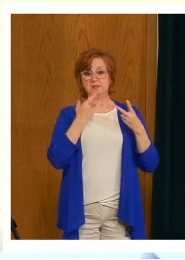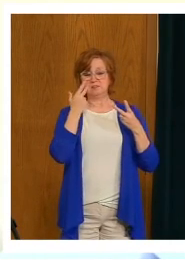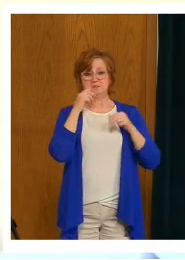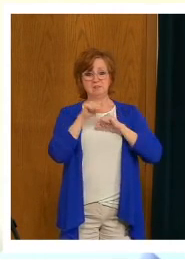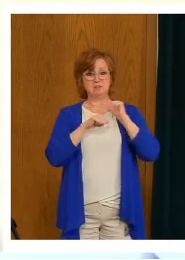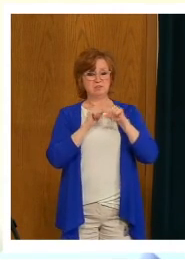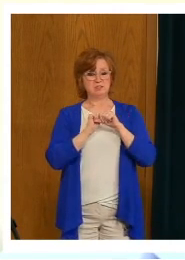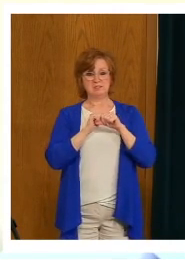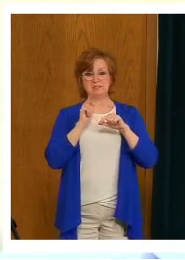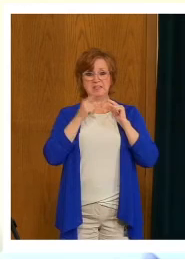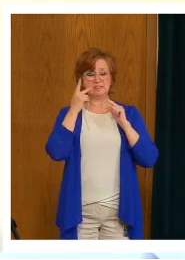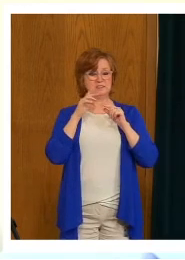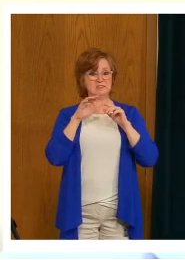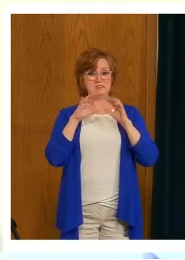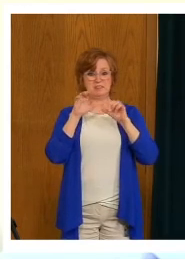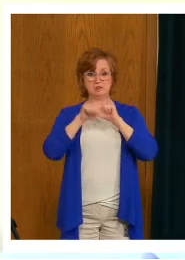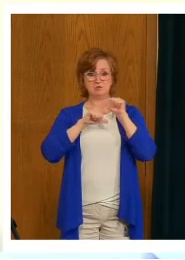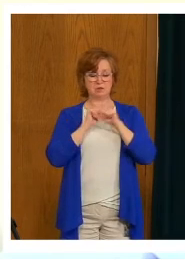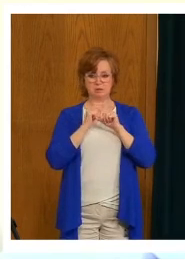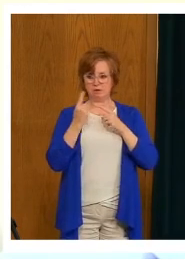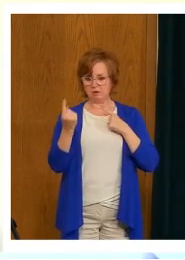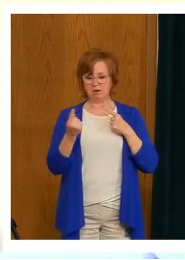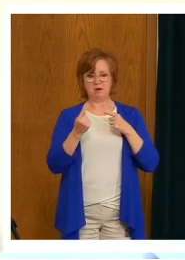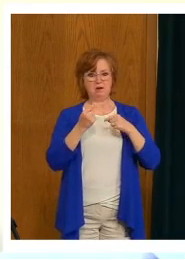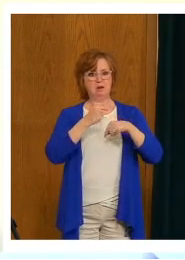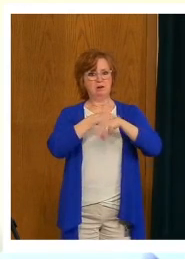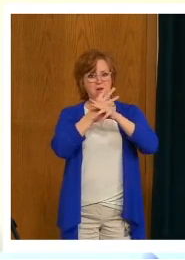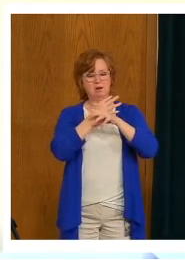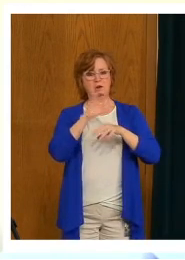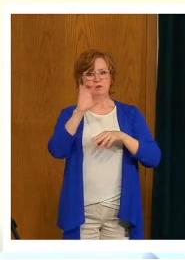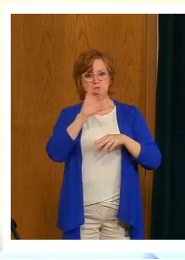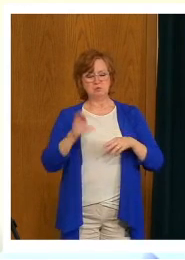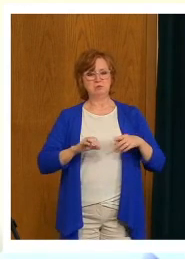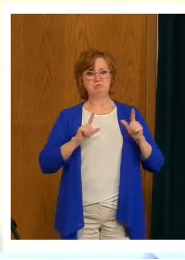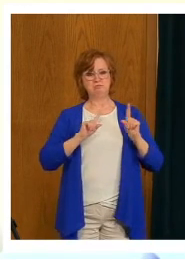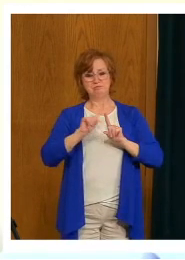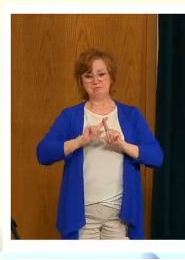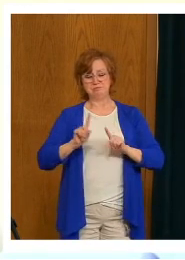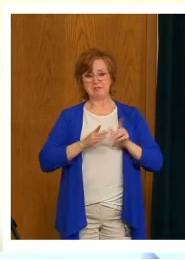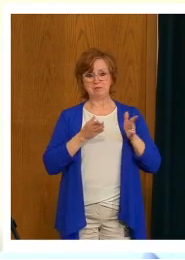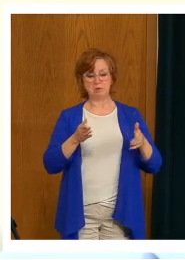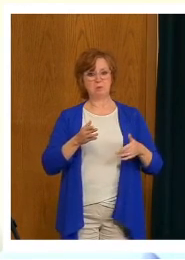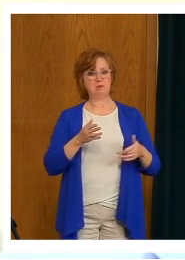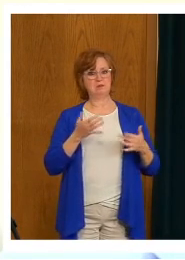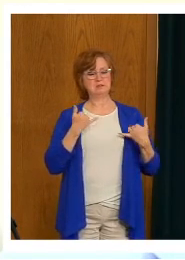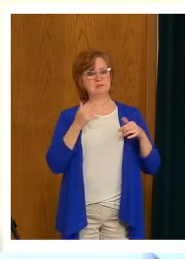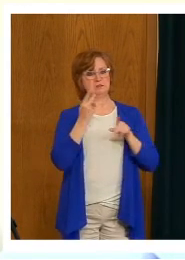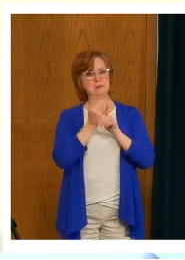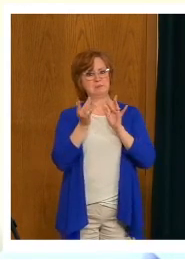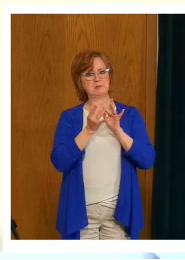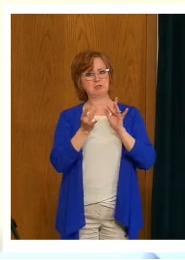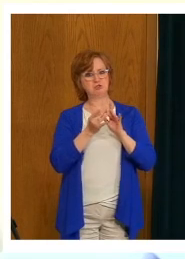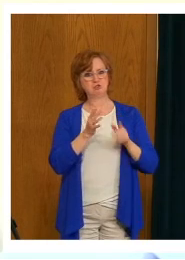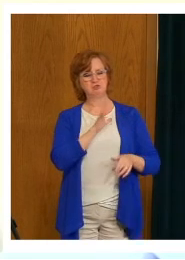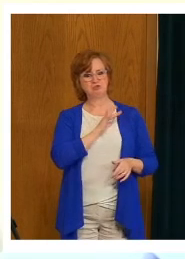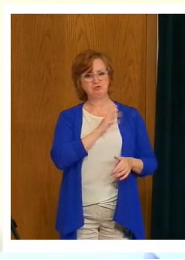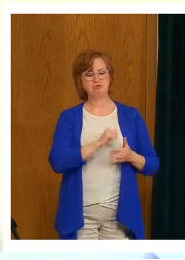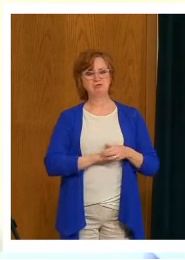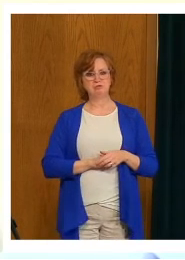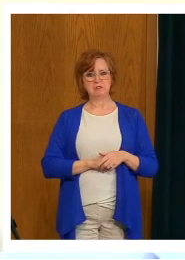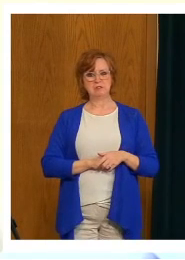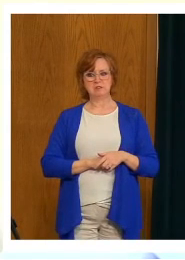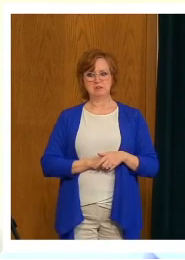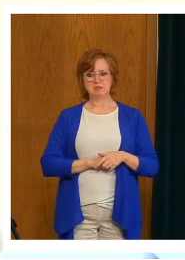out to our friends and family wherever they are in the world through other means. And as we move forward and